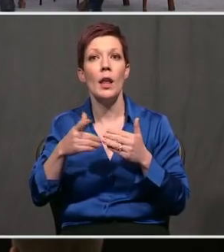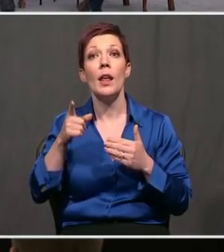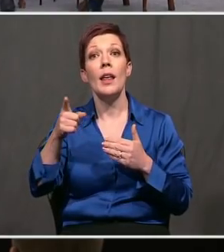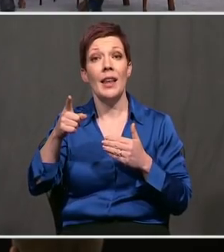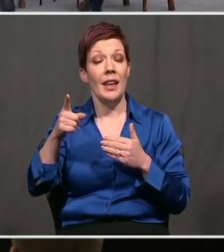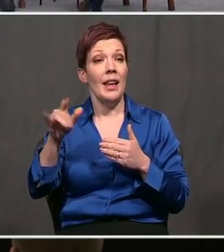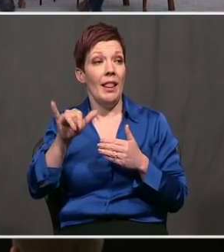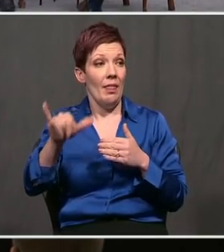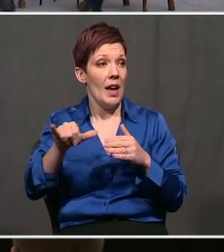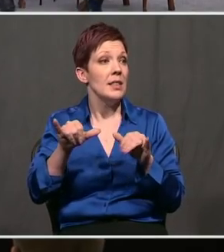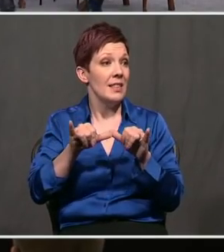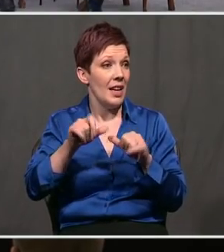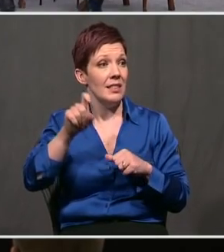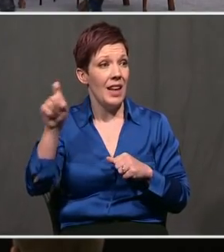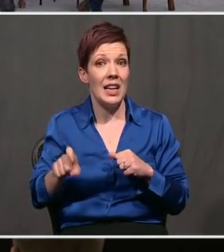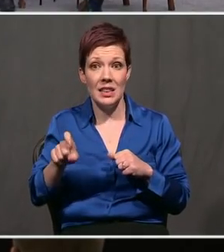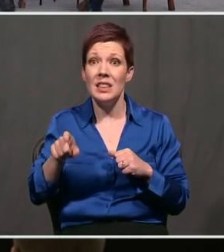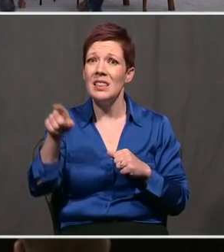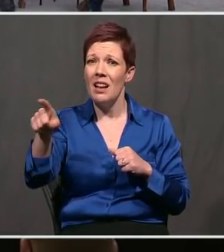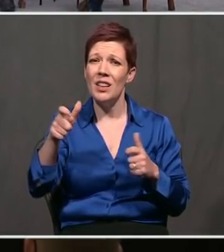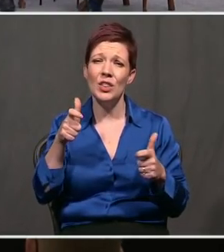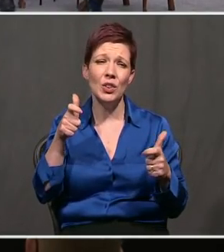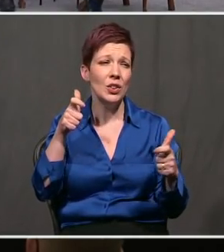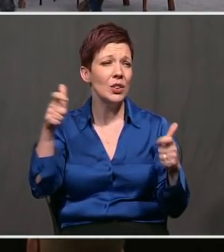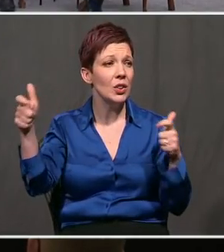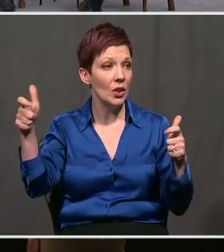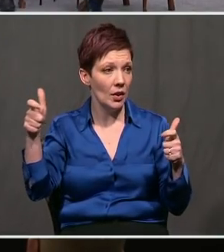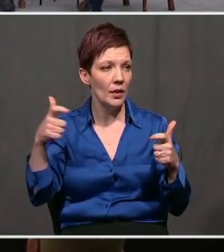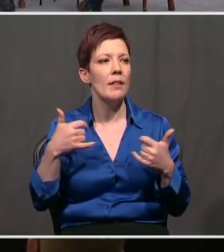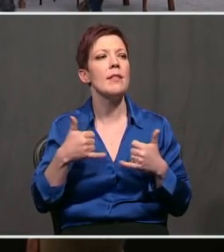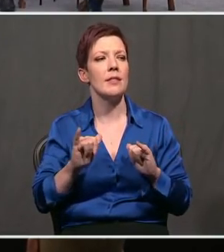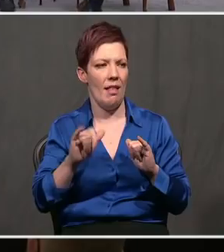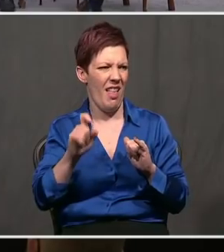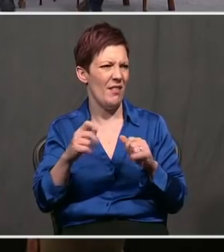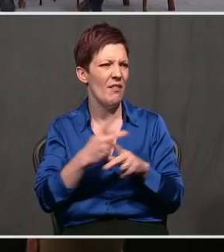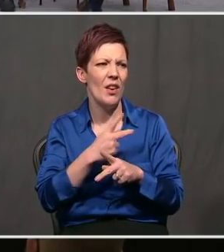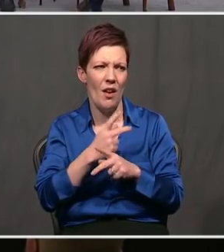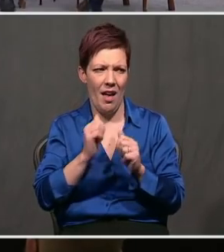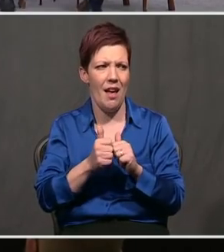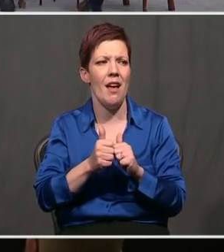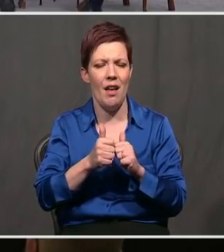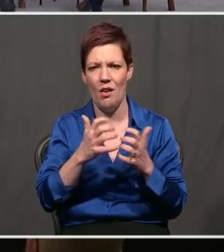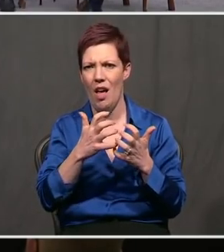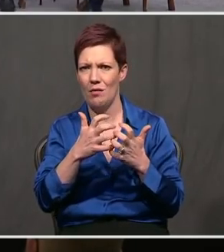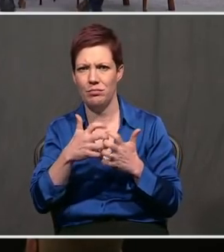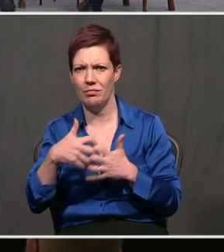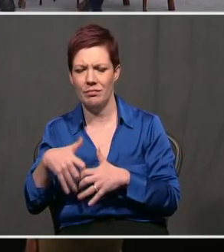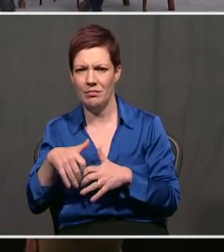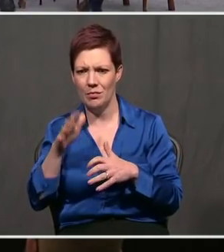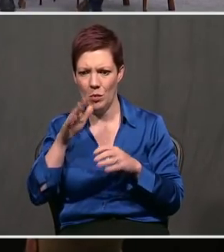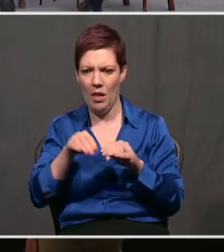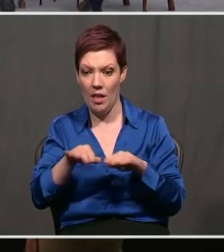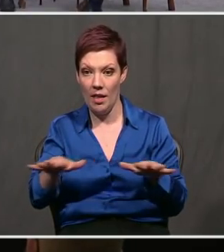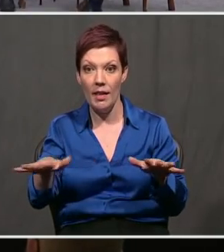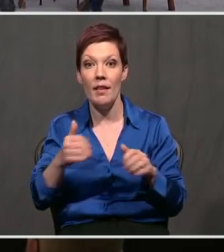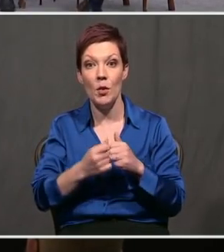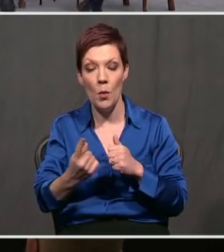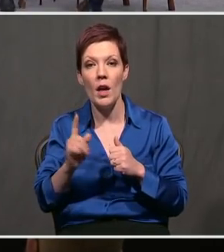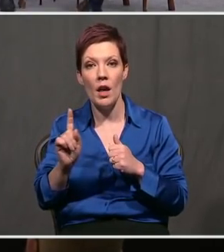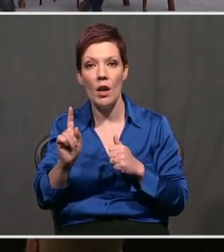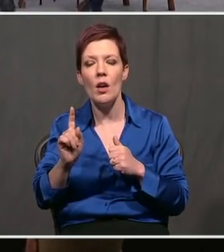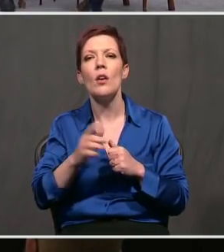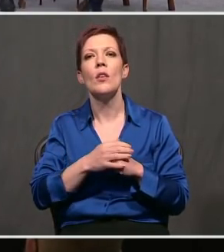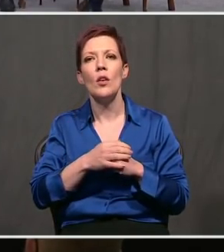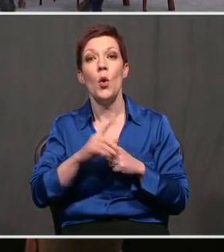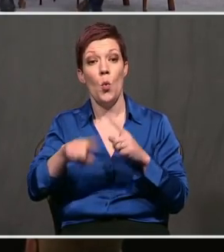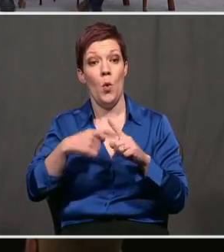we actually ran several mock distributions in advance to make sure that when it does arrive, we will have